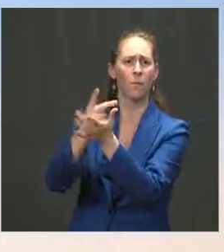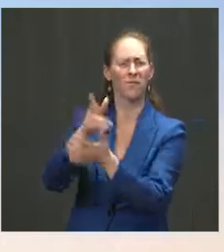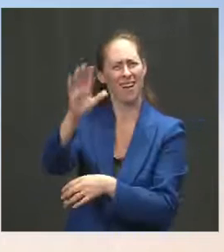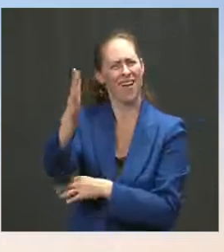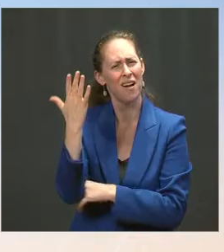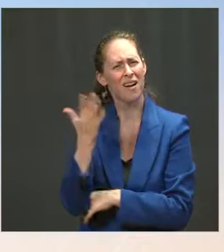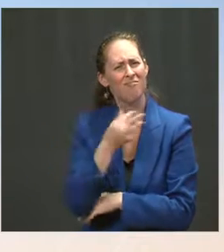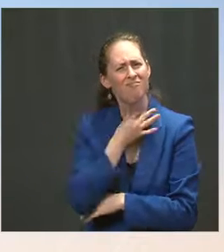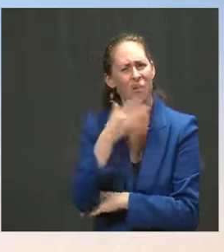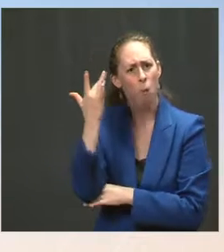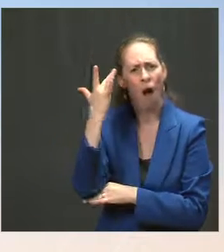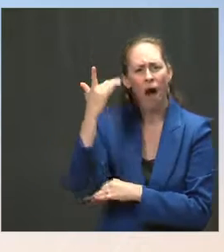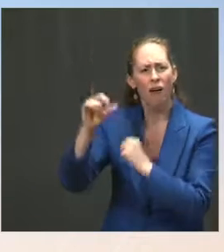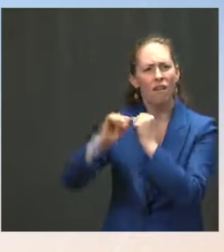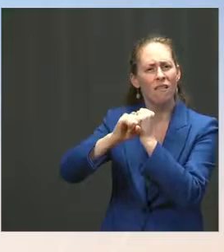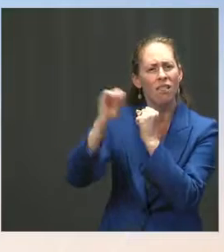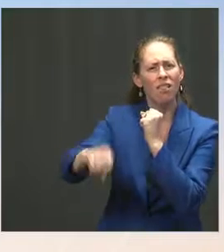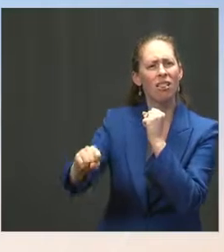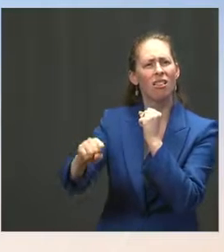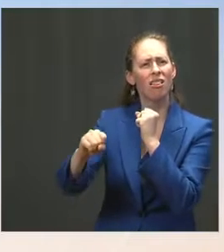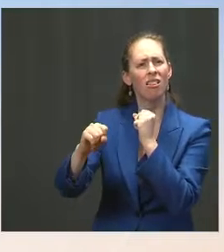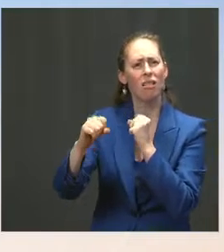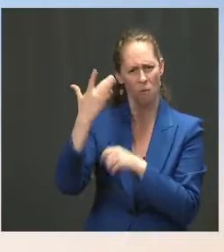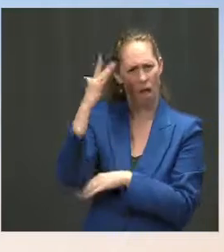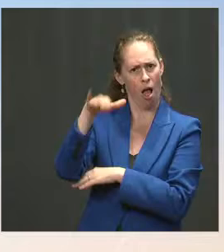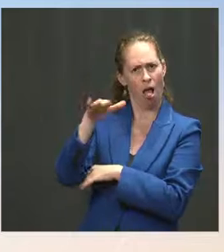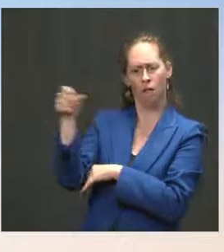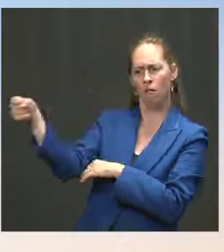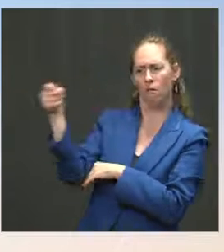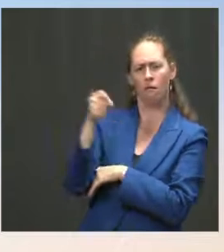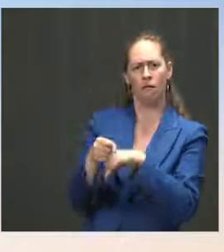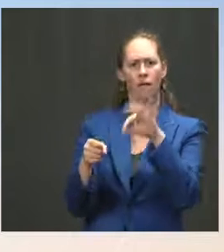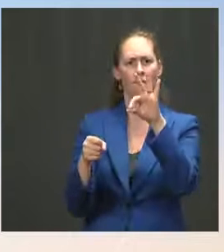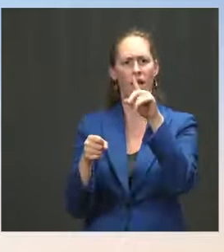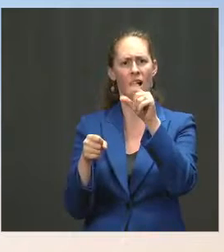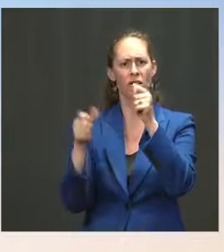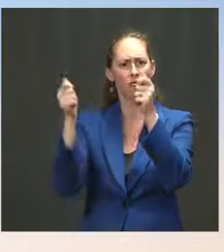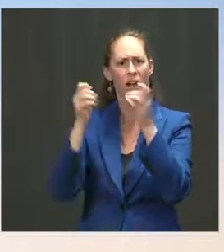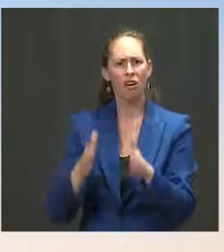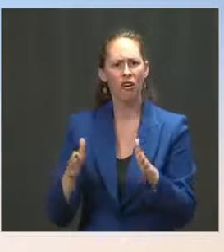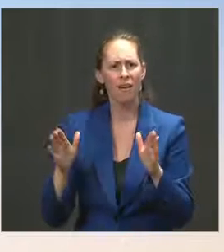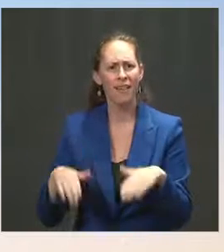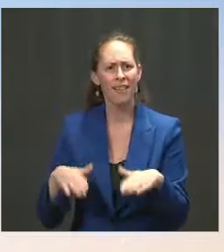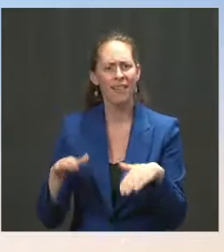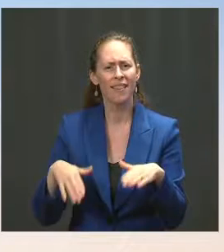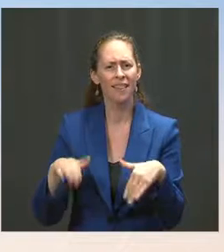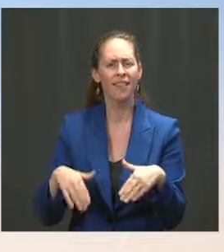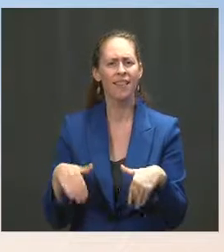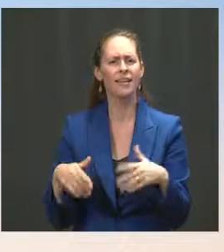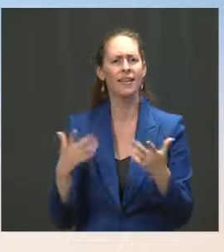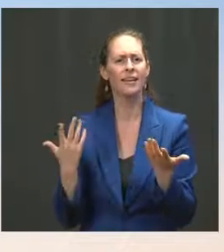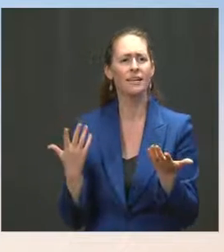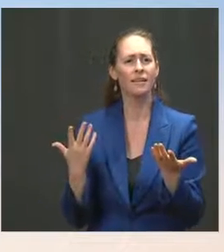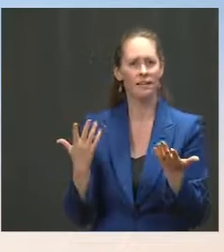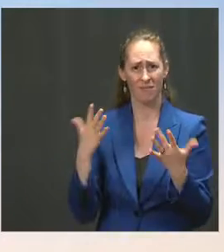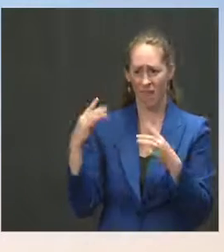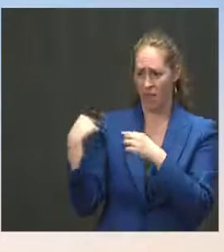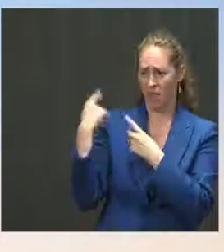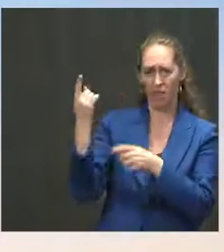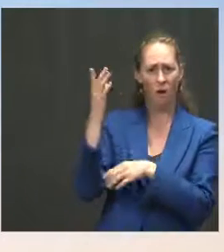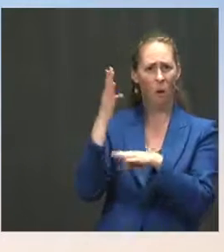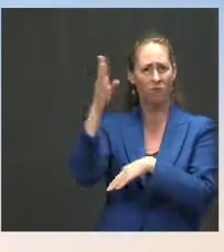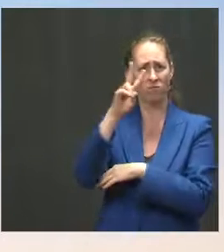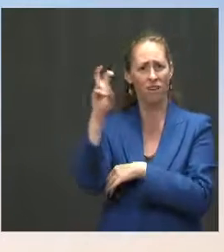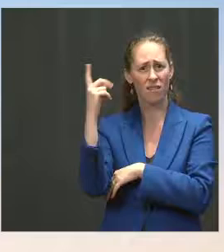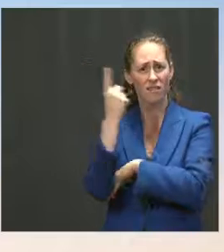FDA after more than 200 days in office? I know it's like 2:04 at this point in time. 204 days. Certainly, I